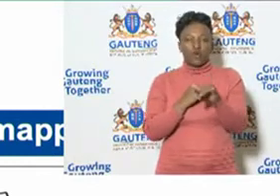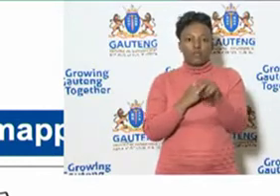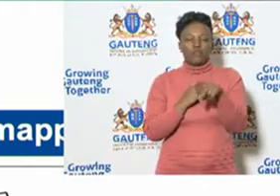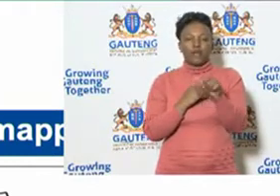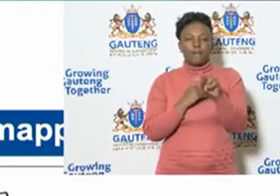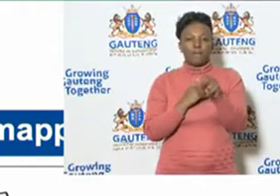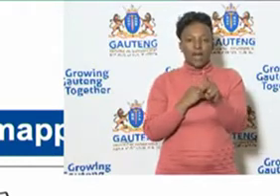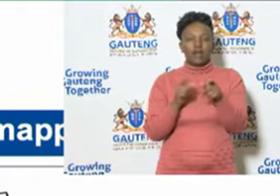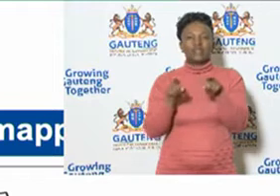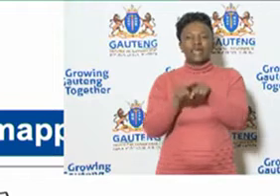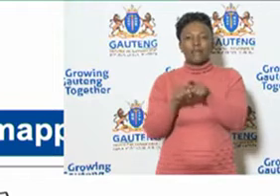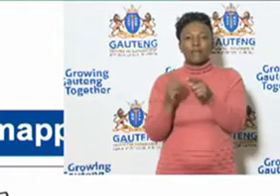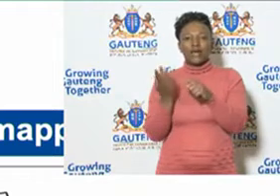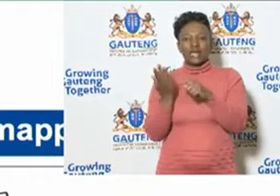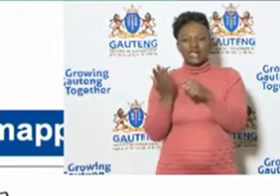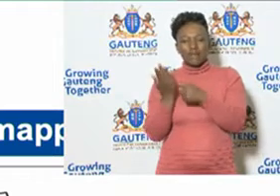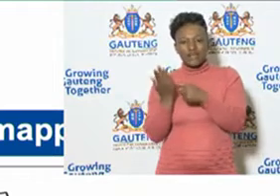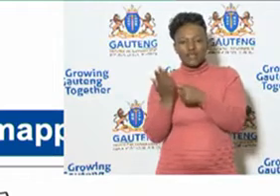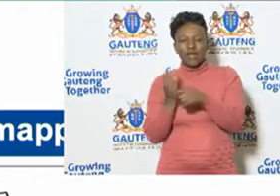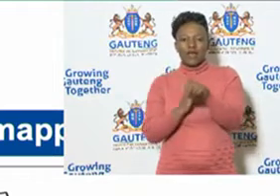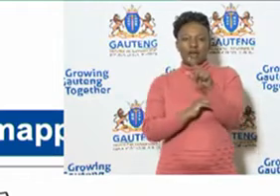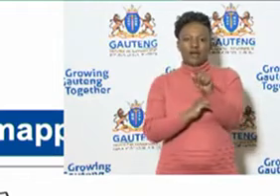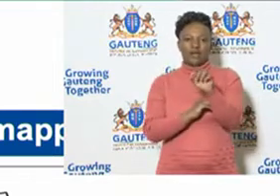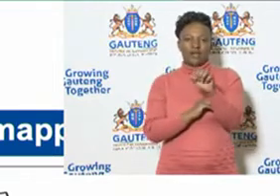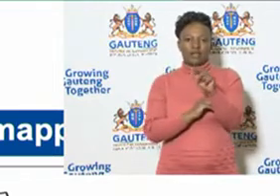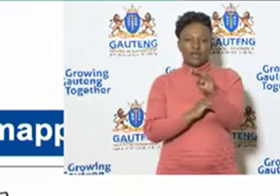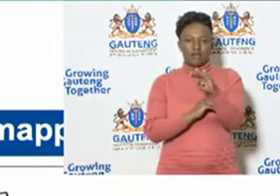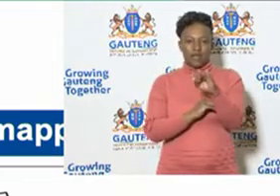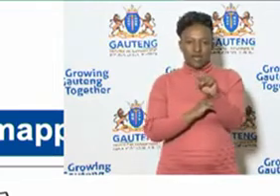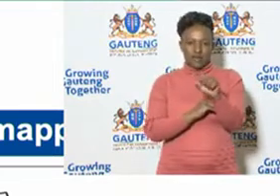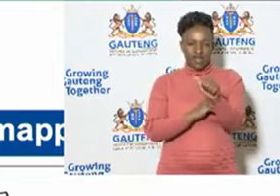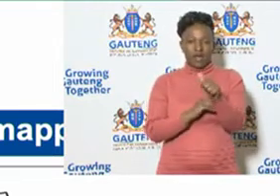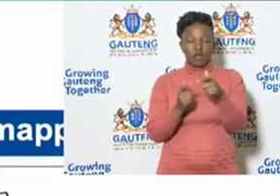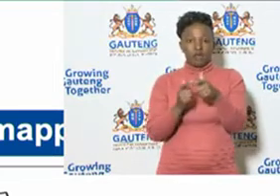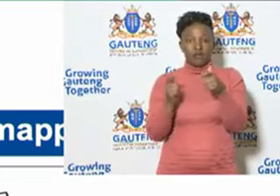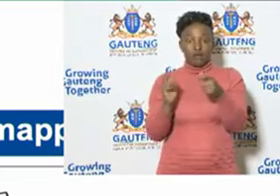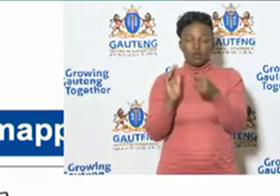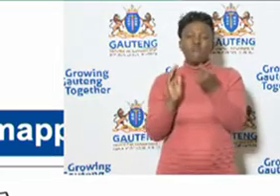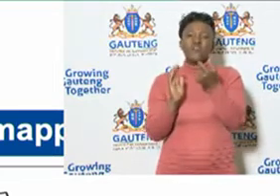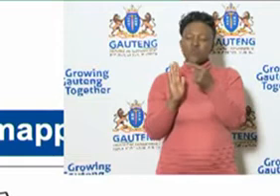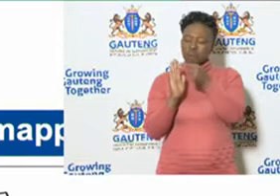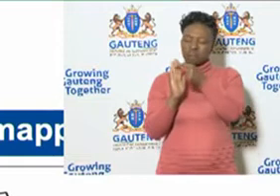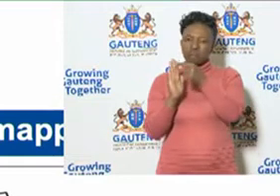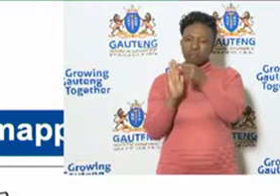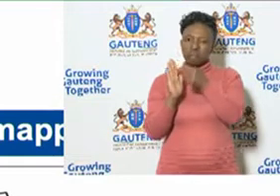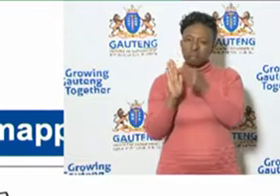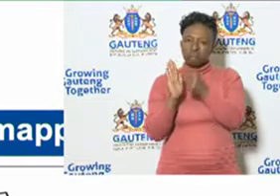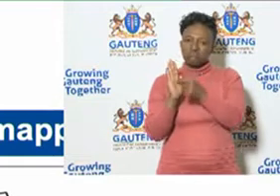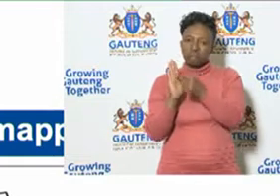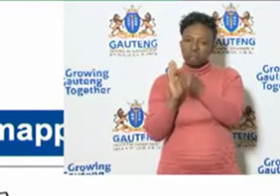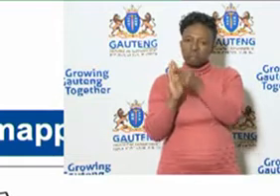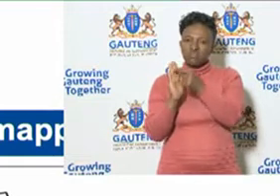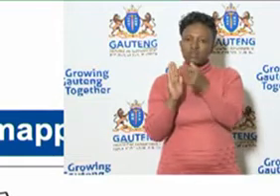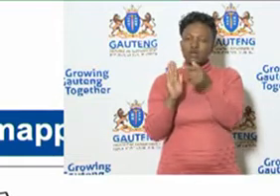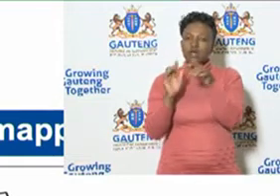where we were concerned last week. But those dots you see, those dots are smaller than